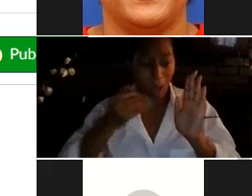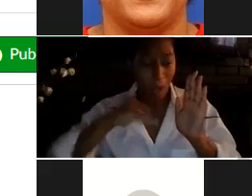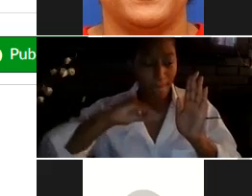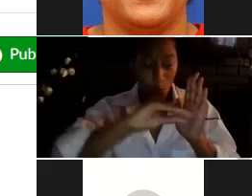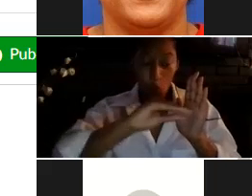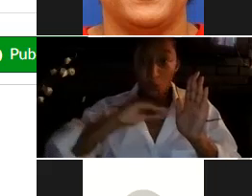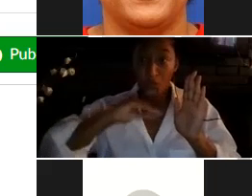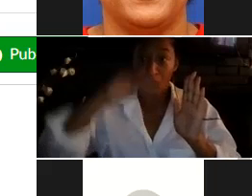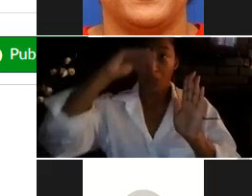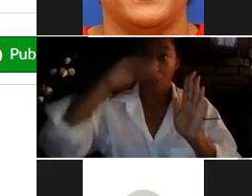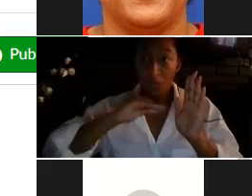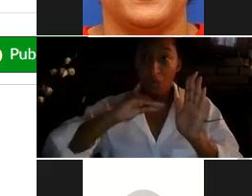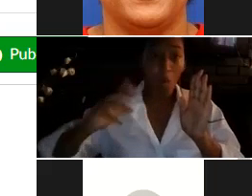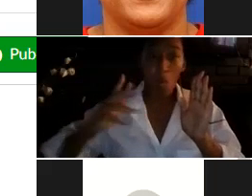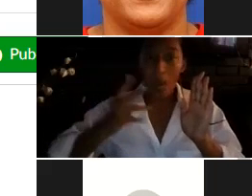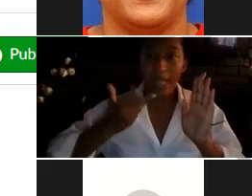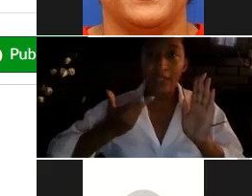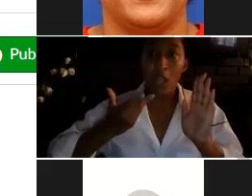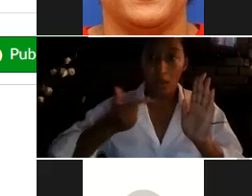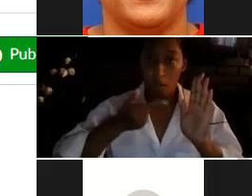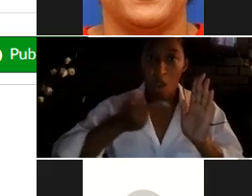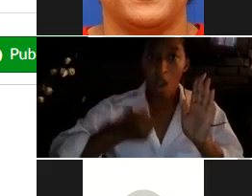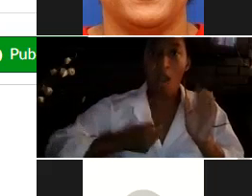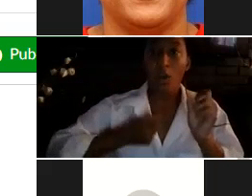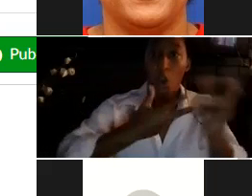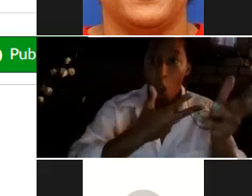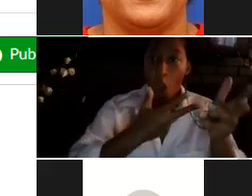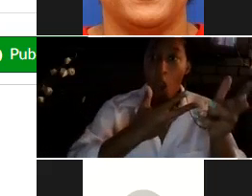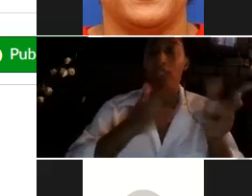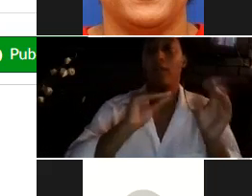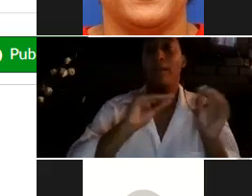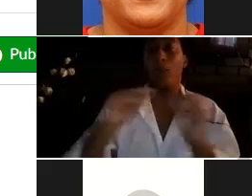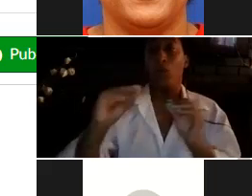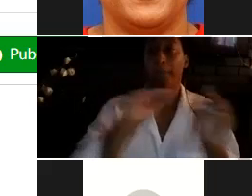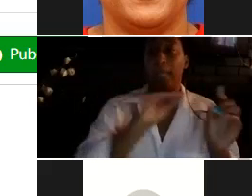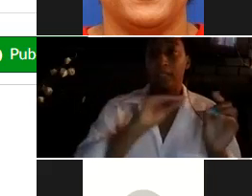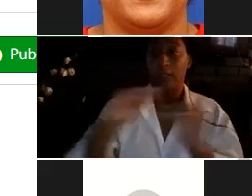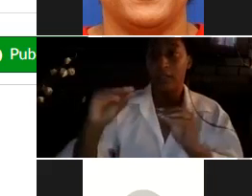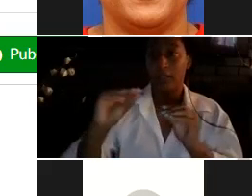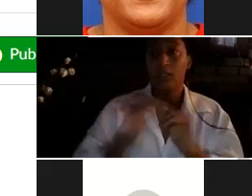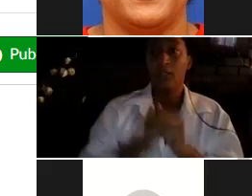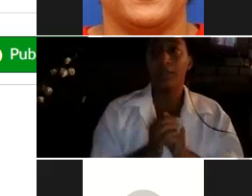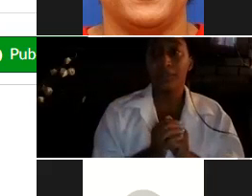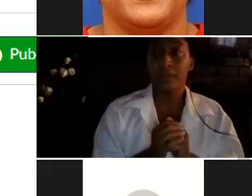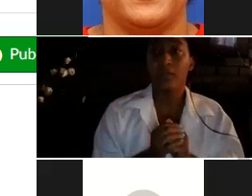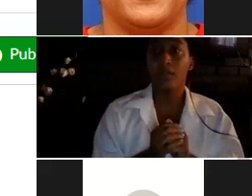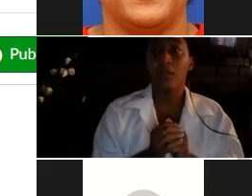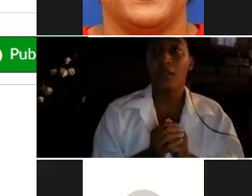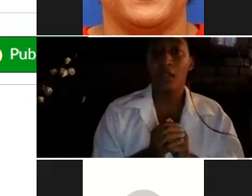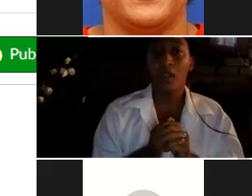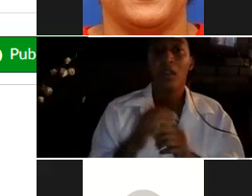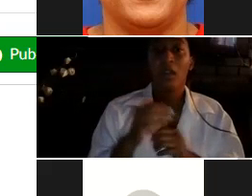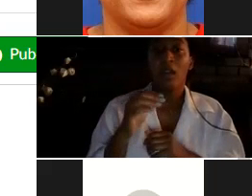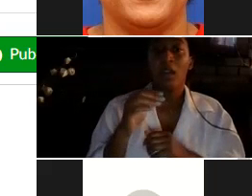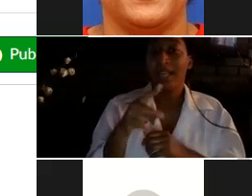can begin to understand how we use graphs to describe motion. And of course, we can't